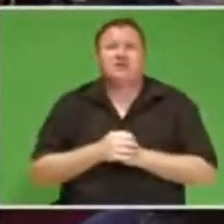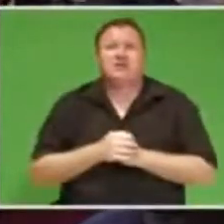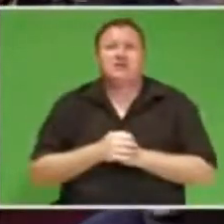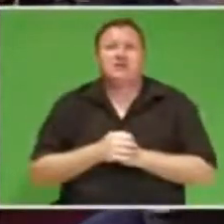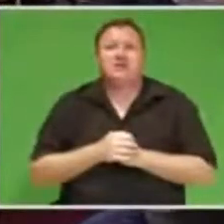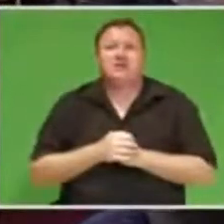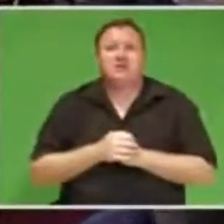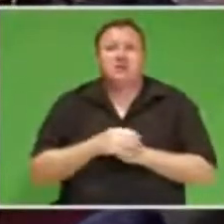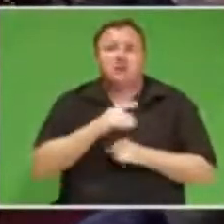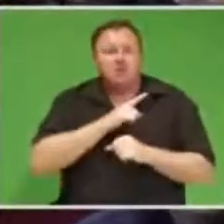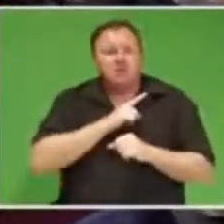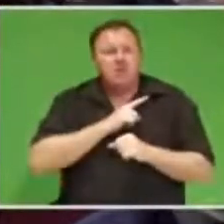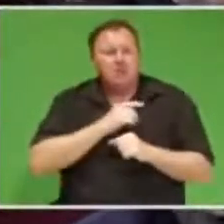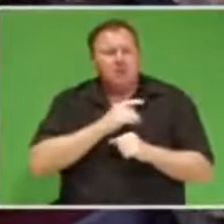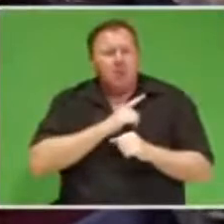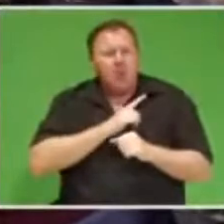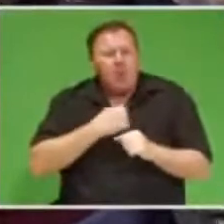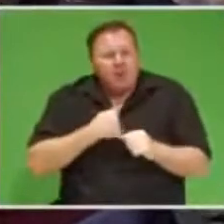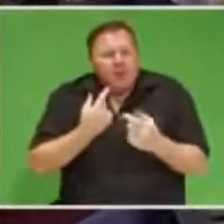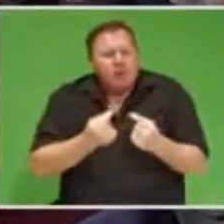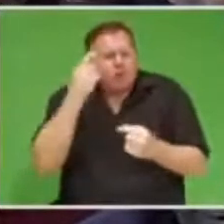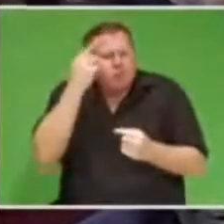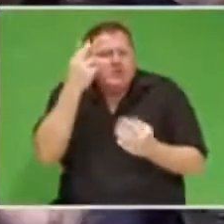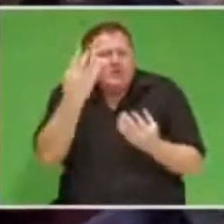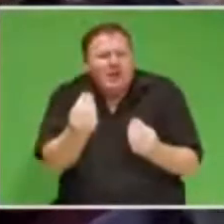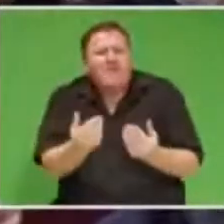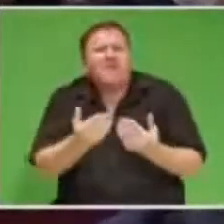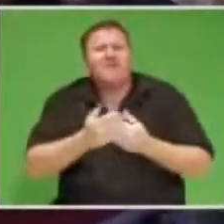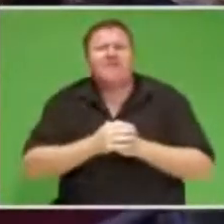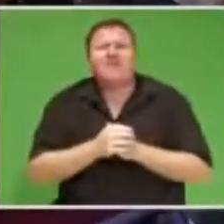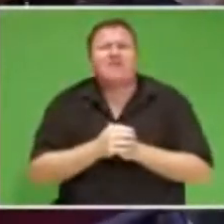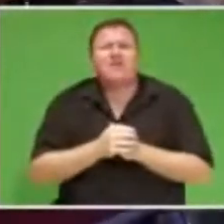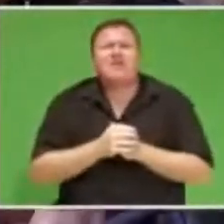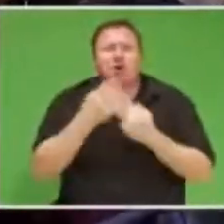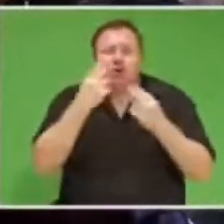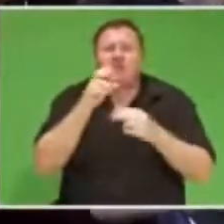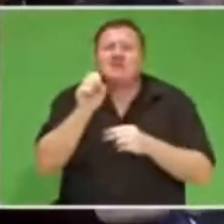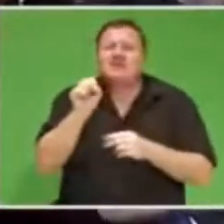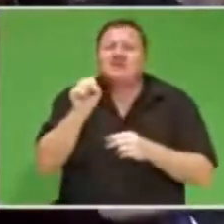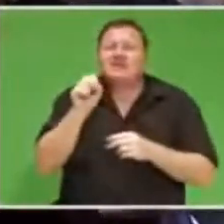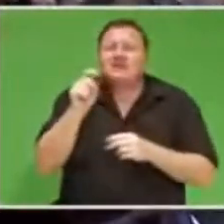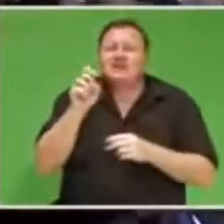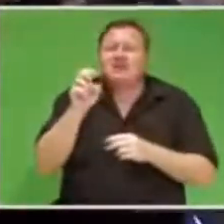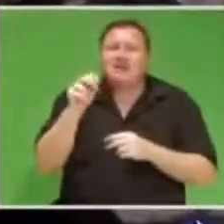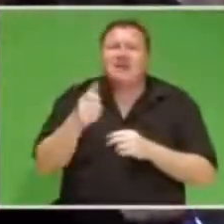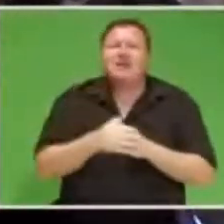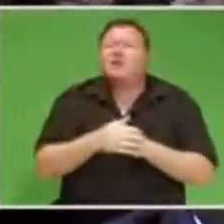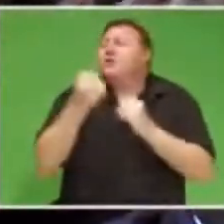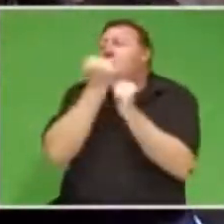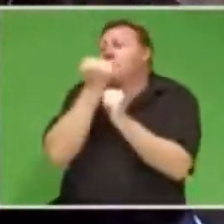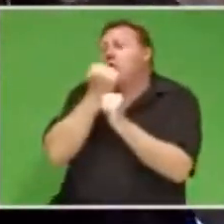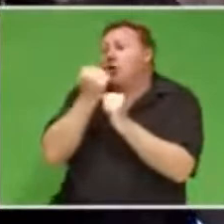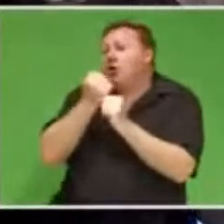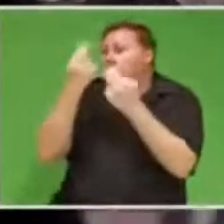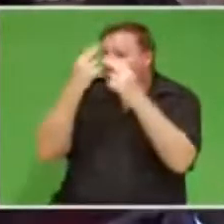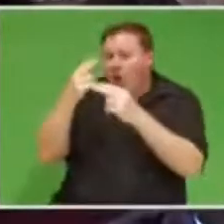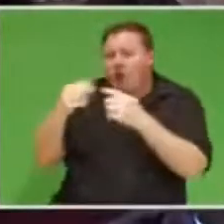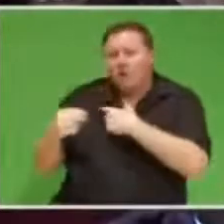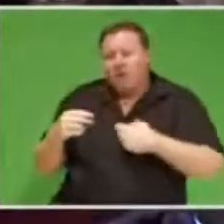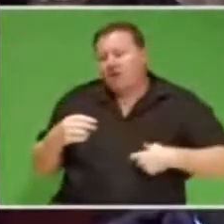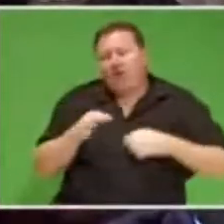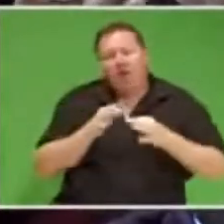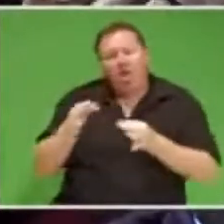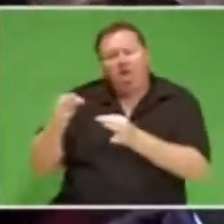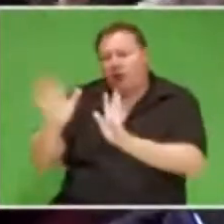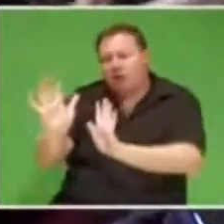I have a reason for doing this right now. Honorable Steenhuisen. I apologize, Mr. President, for delaying you further than you've been delayed